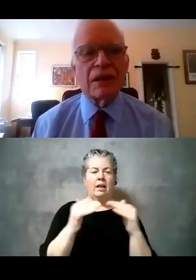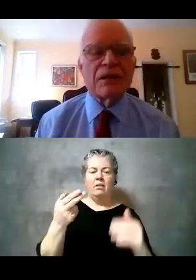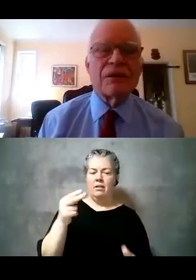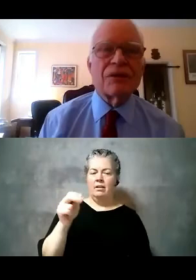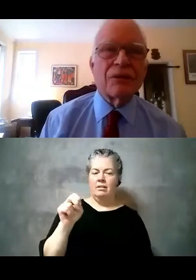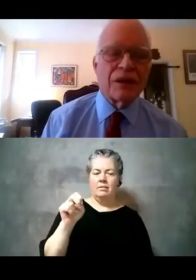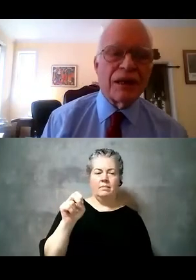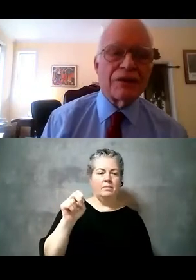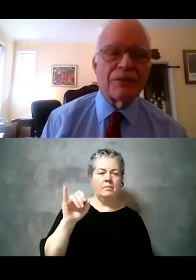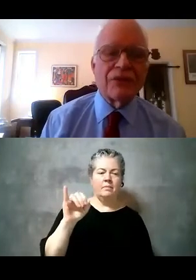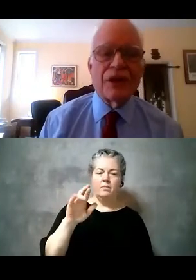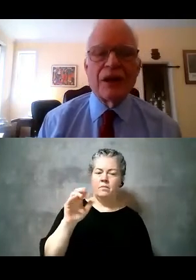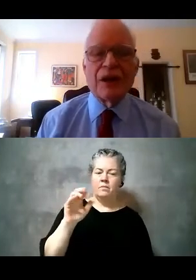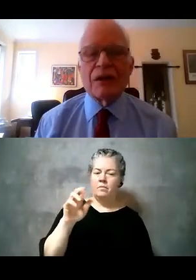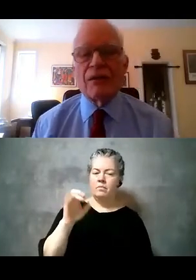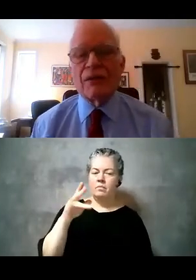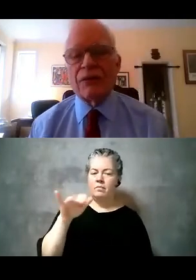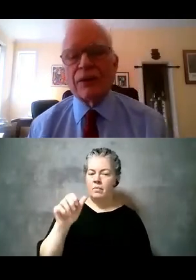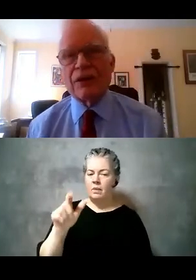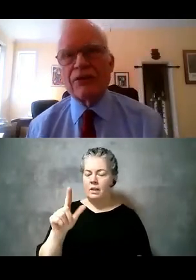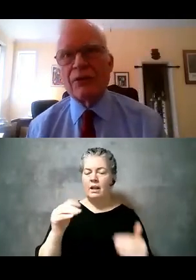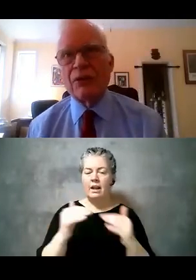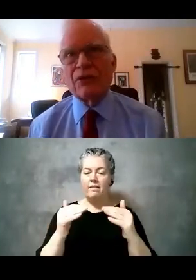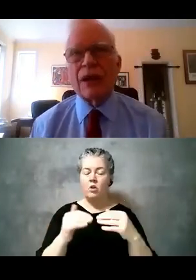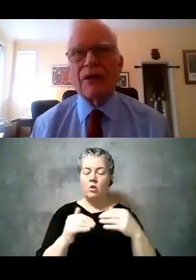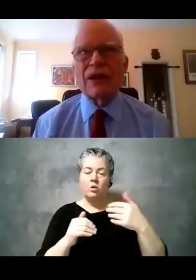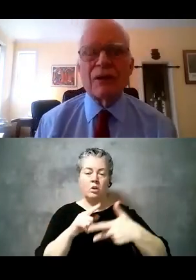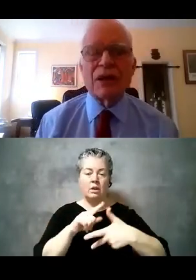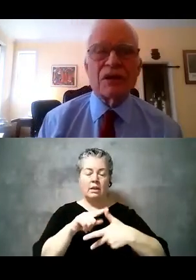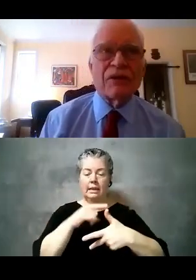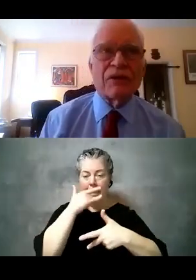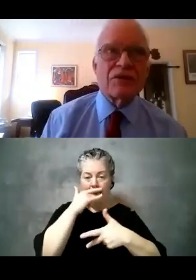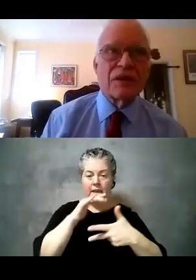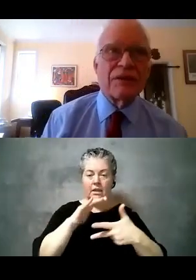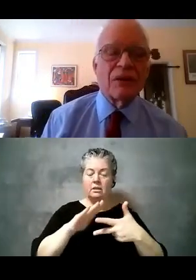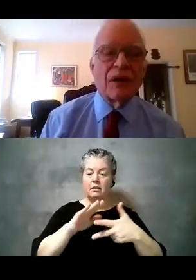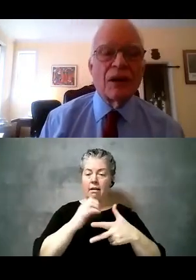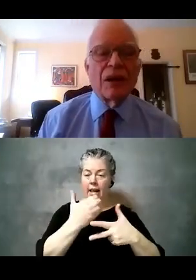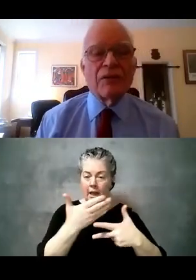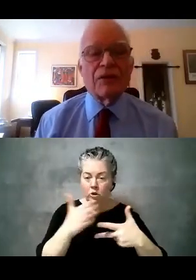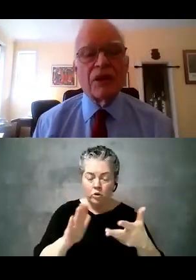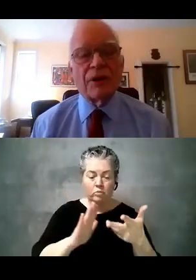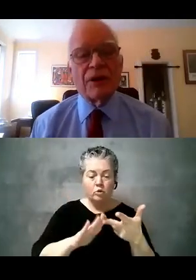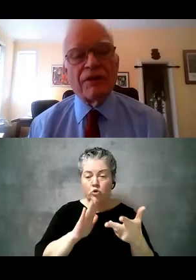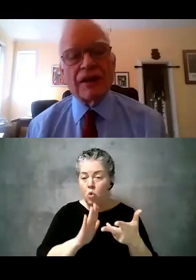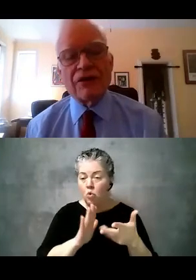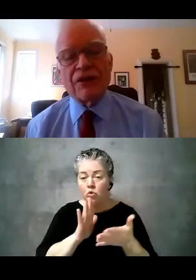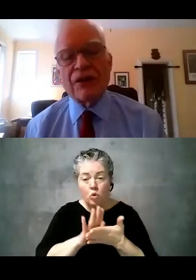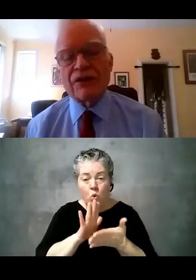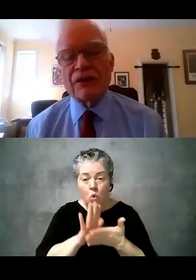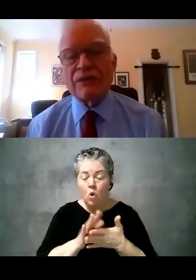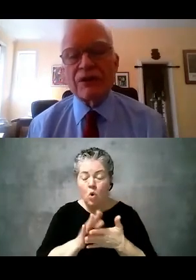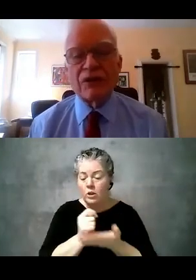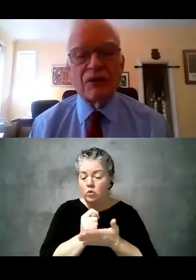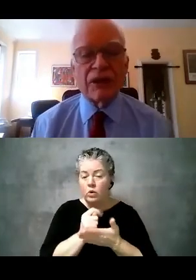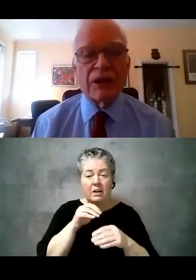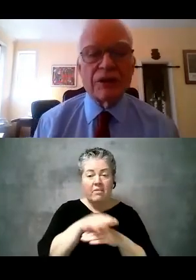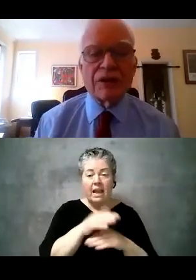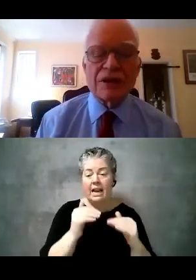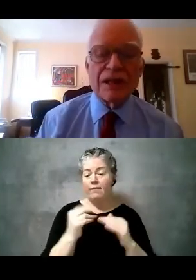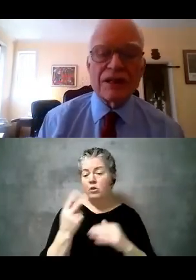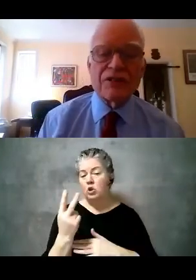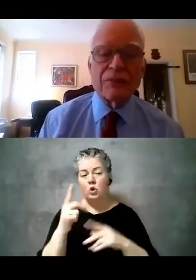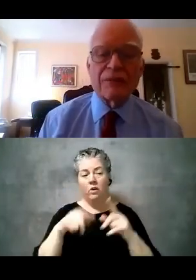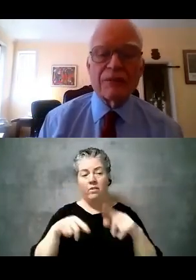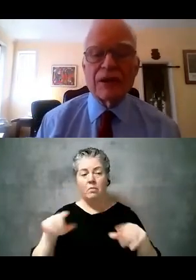are kids, level 2 are classrooms, level 3 are schools. We have an equation for each level. The treatment effect is a level 2 variable.